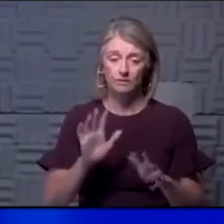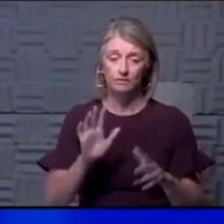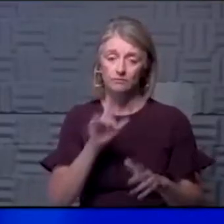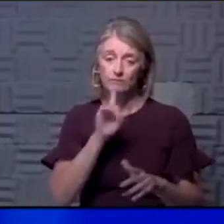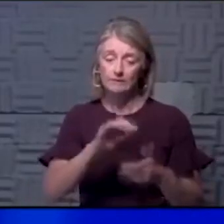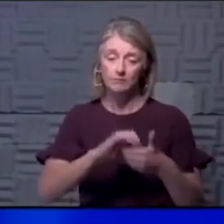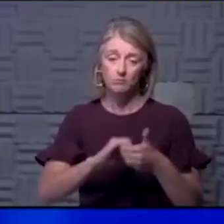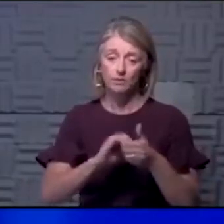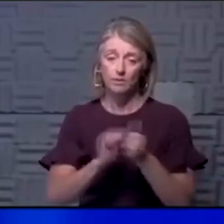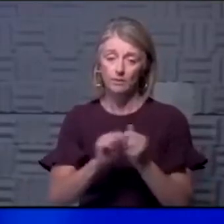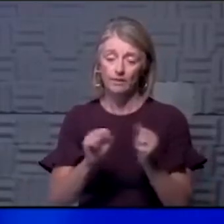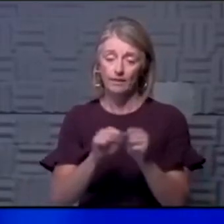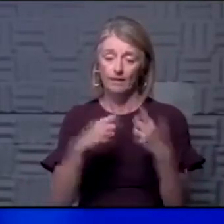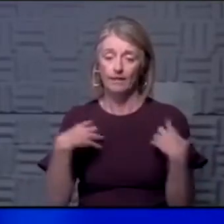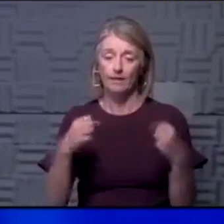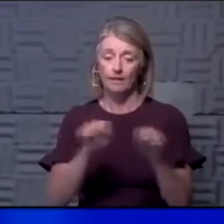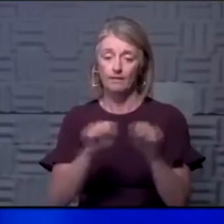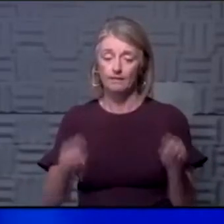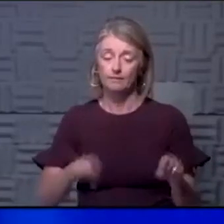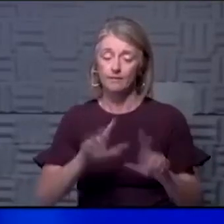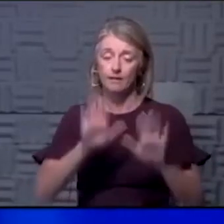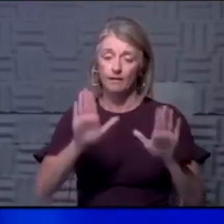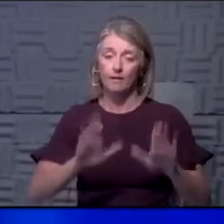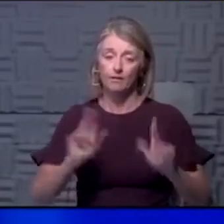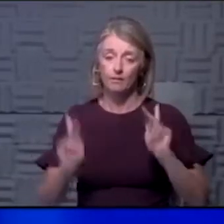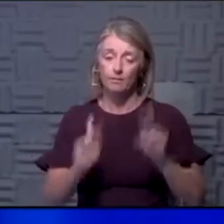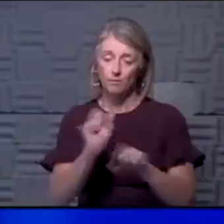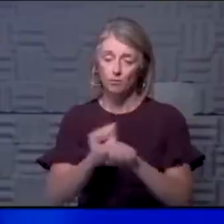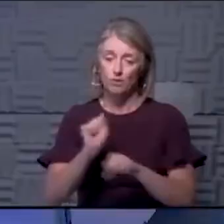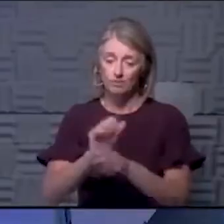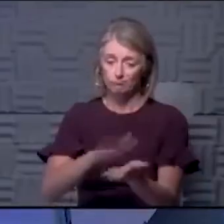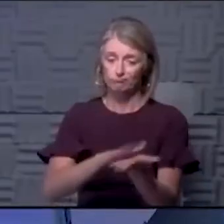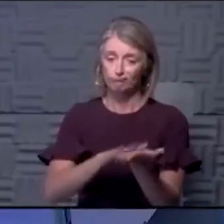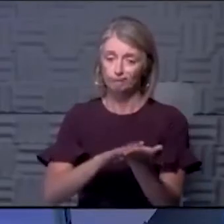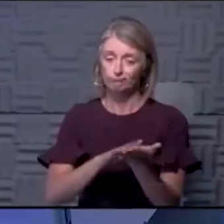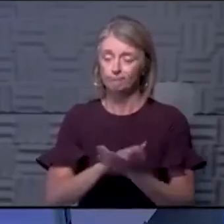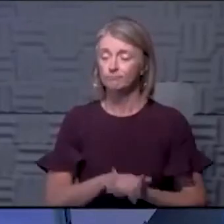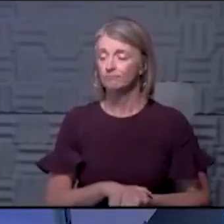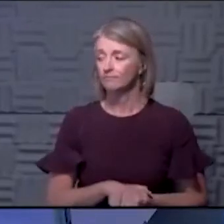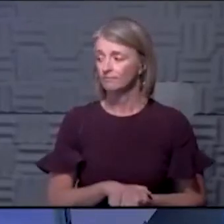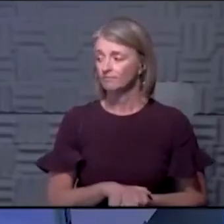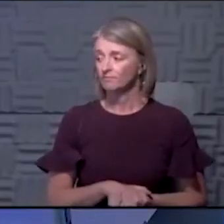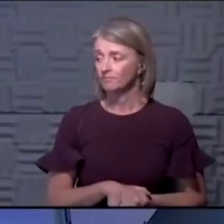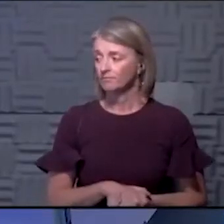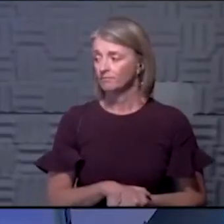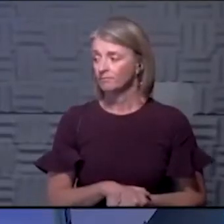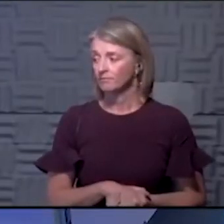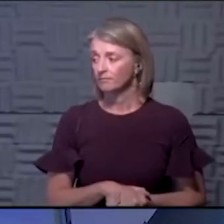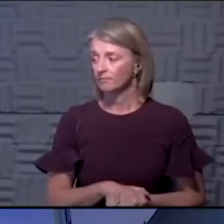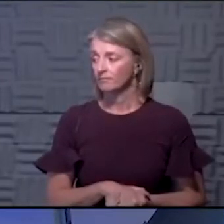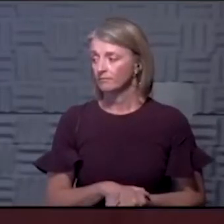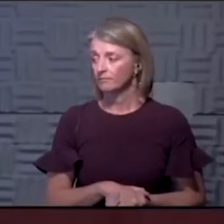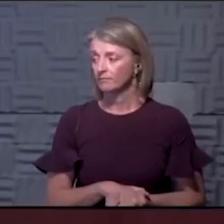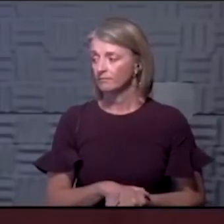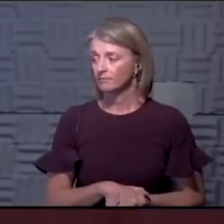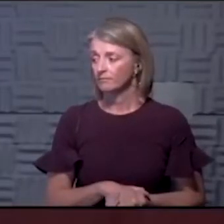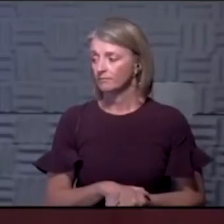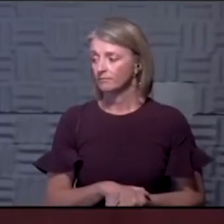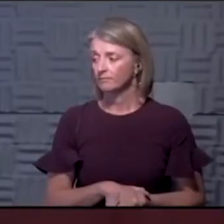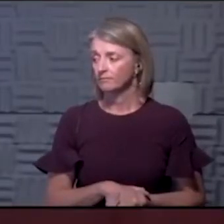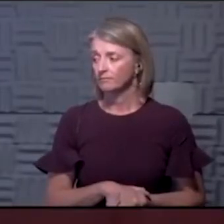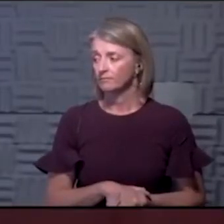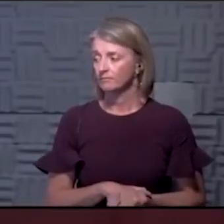intelligence team on the health system side. So lots of great people have been working on that. And I think that, Chris, correct me if I'm wrong, but that's really